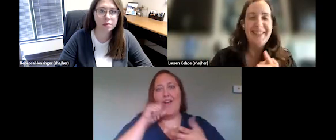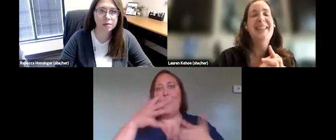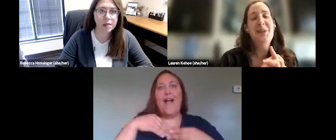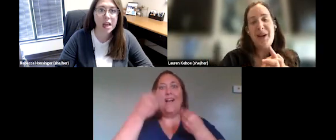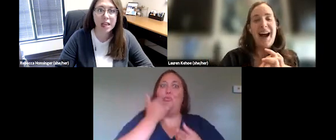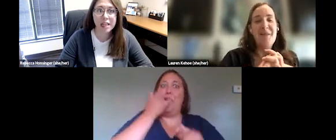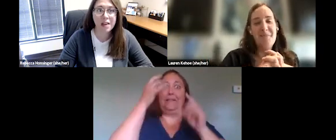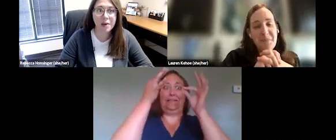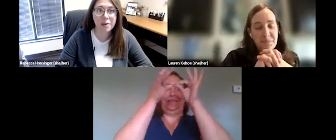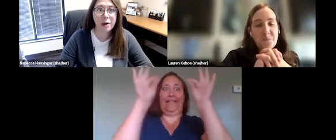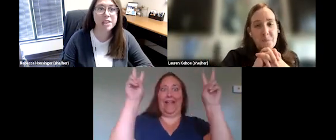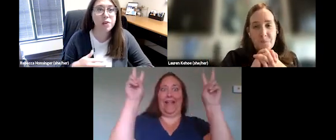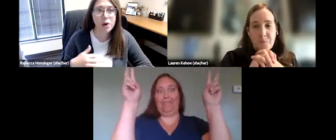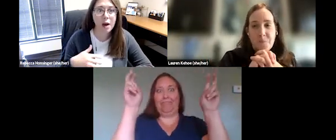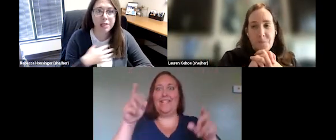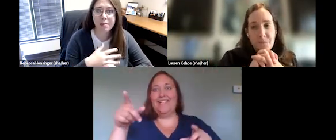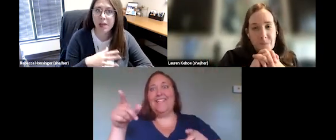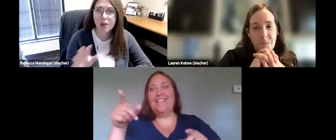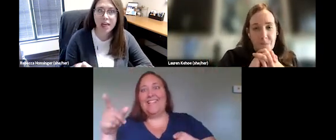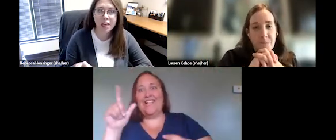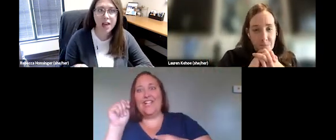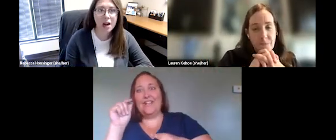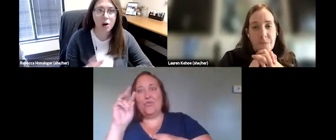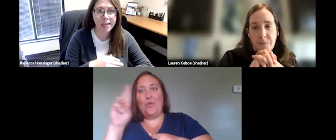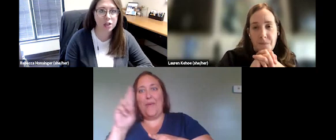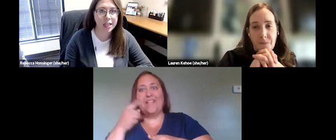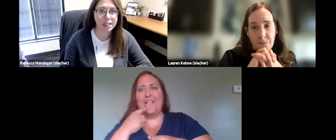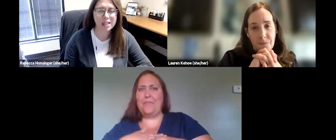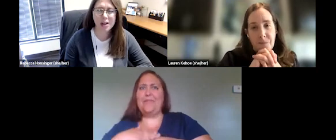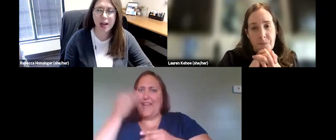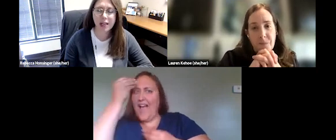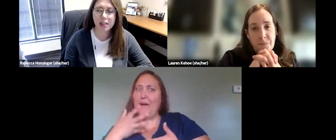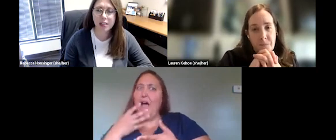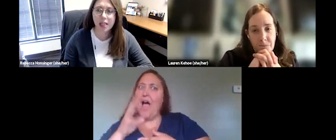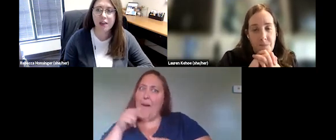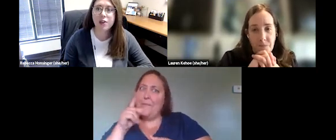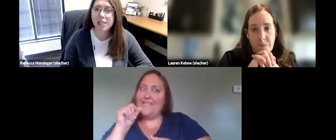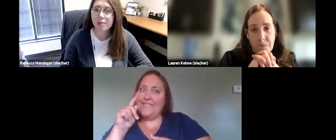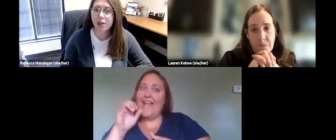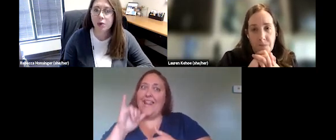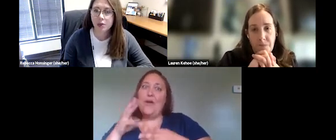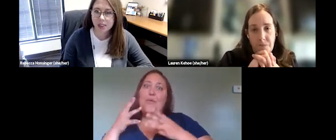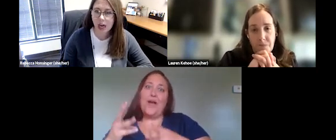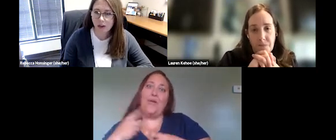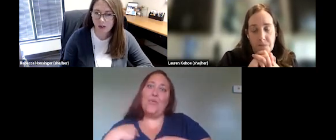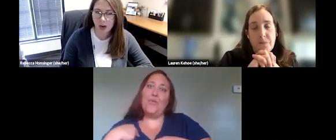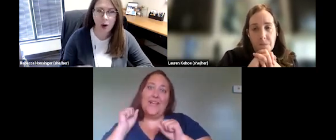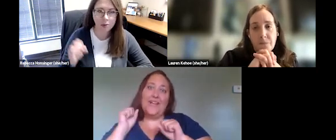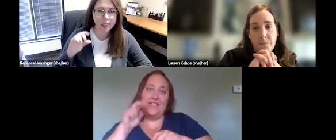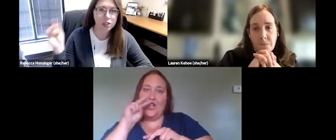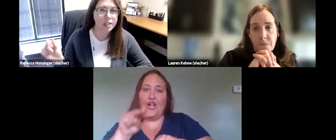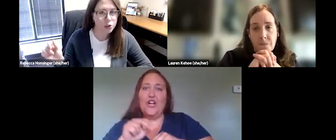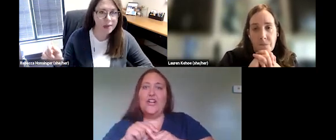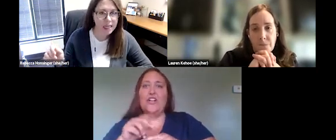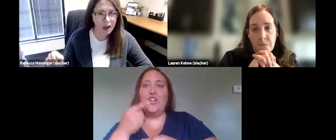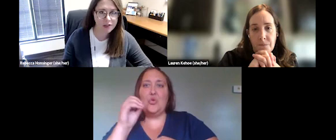title. Yeah, that would be perfect. If you want to update me with any of that, I'll make sure it gets it. Because I know if you'd sent me Google stuff, I probably